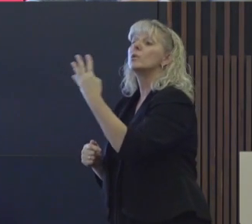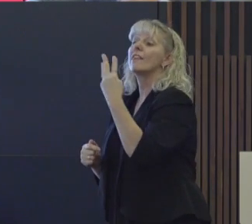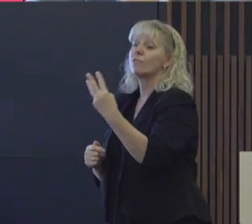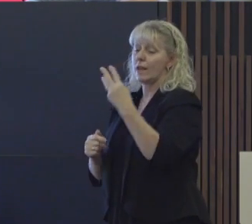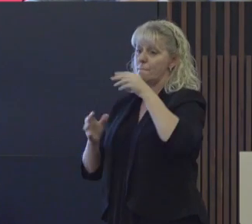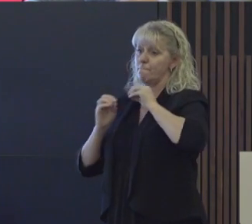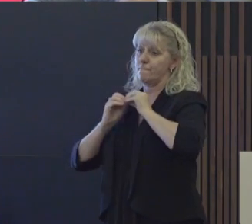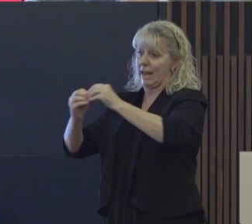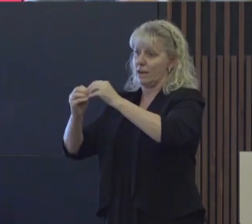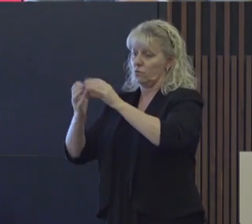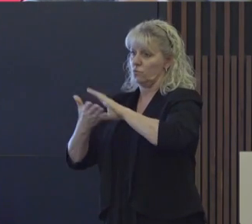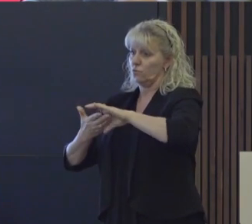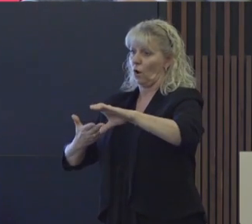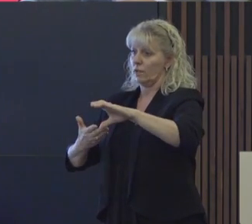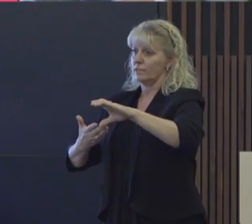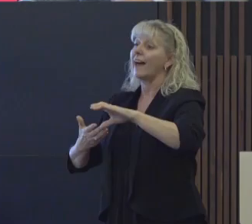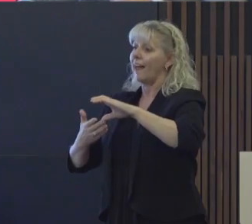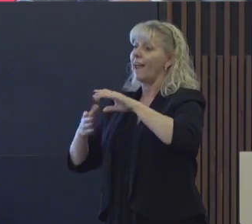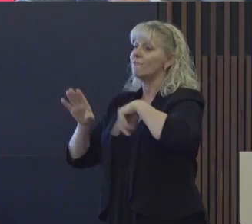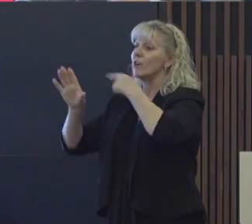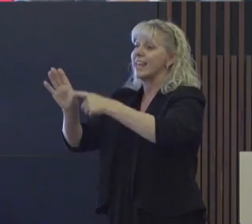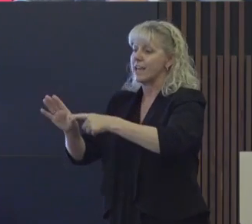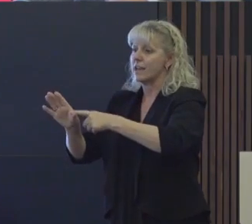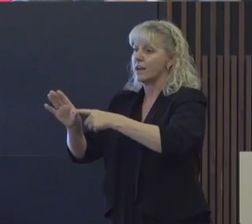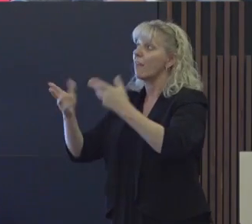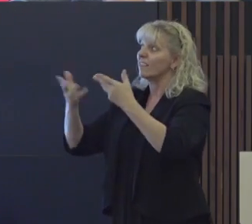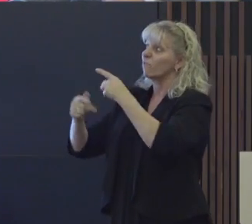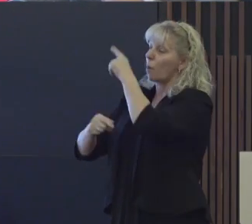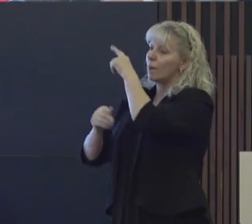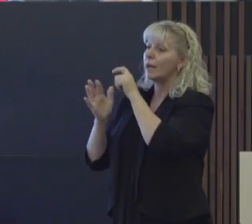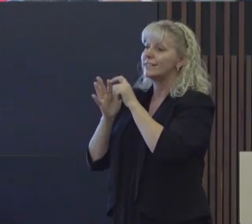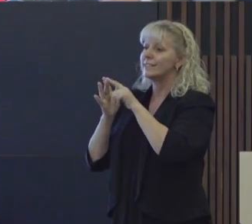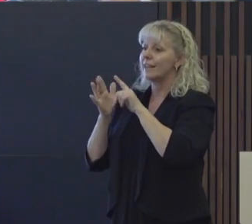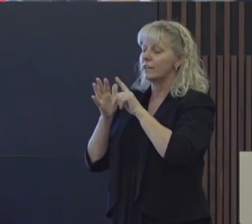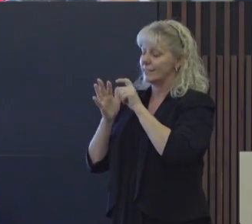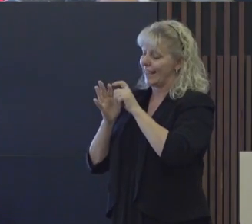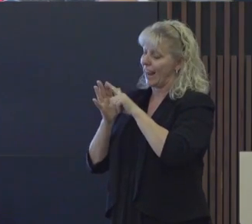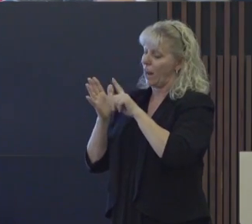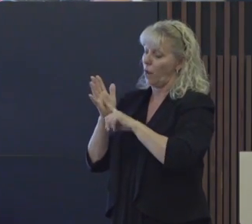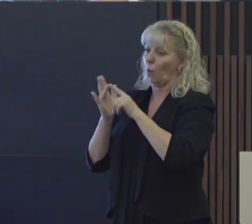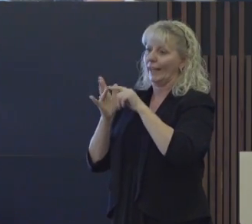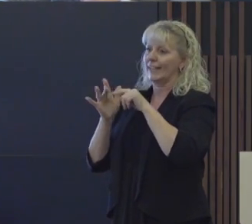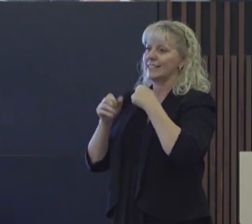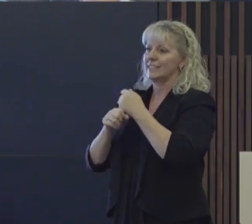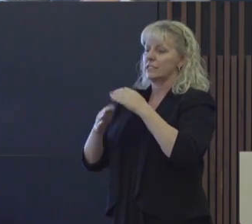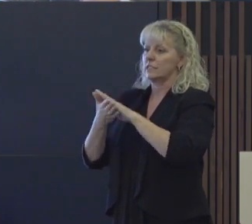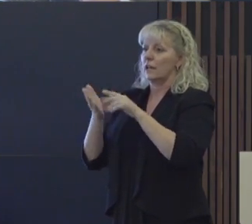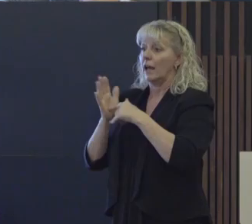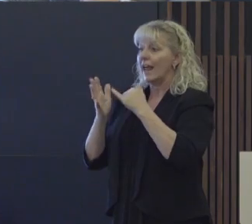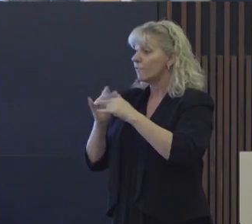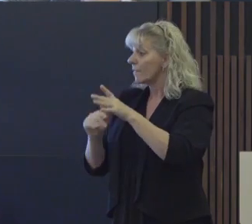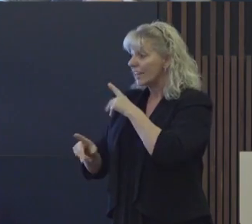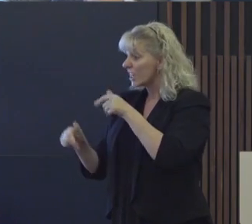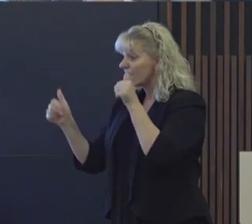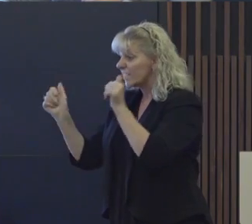billion annually. And that's from Deloitte's. And that's a huge $43 billion we'd pay for the NDIS if they just did what the bloody hell we're asking them